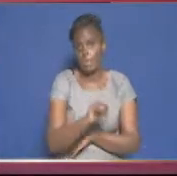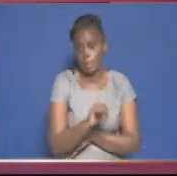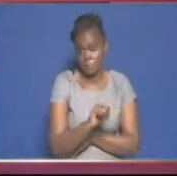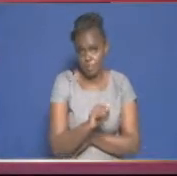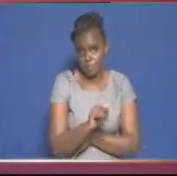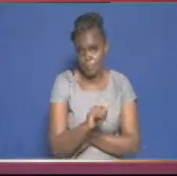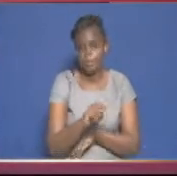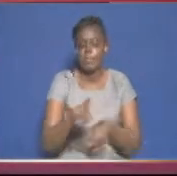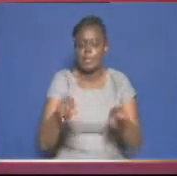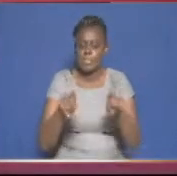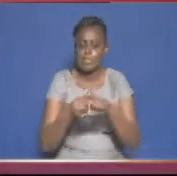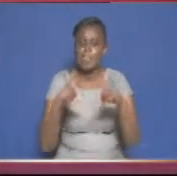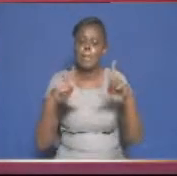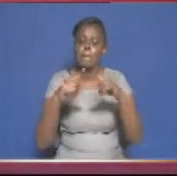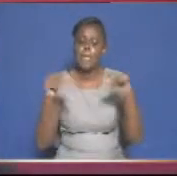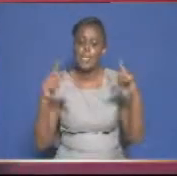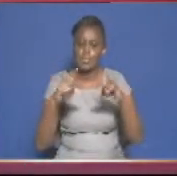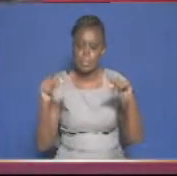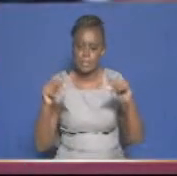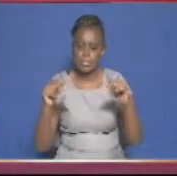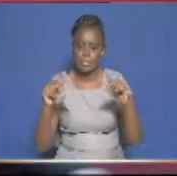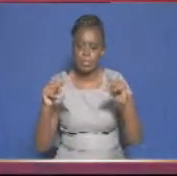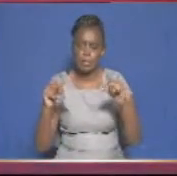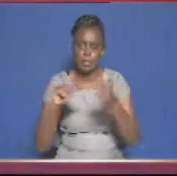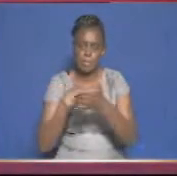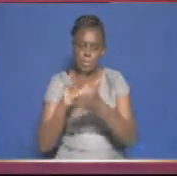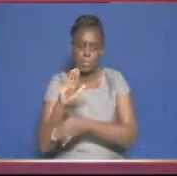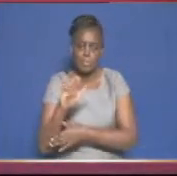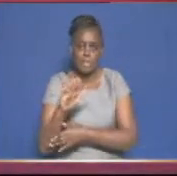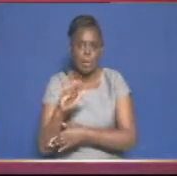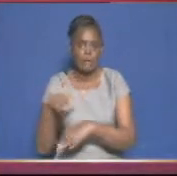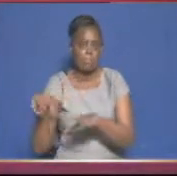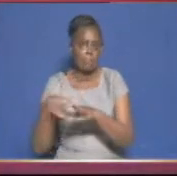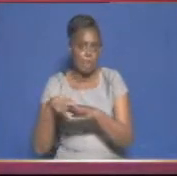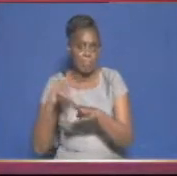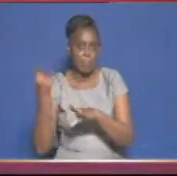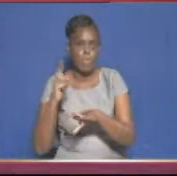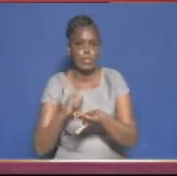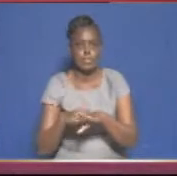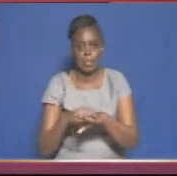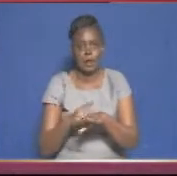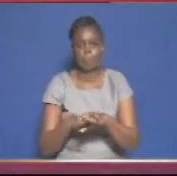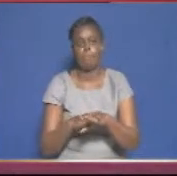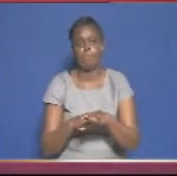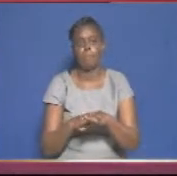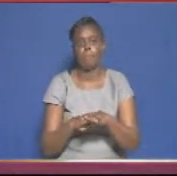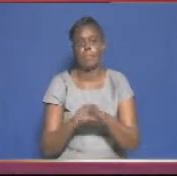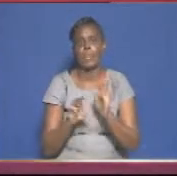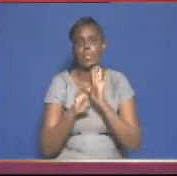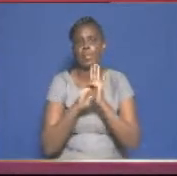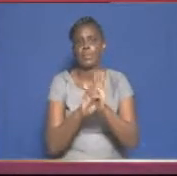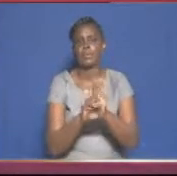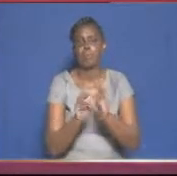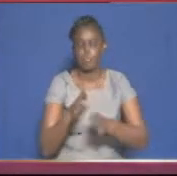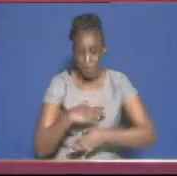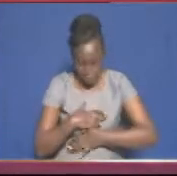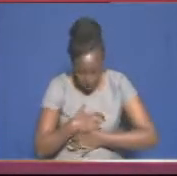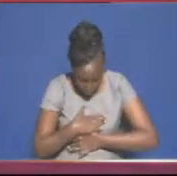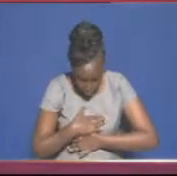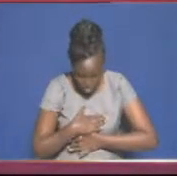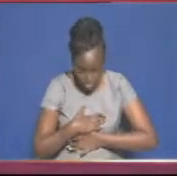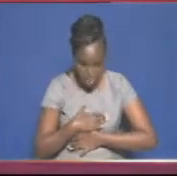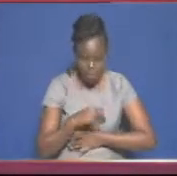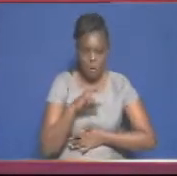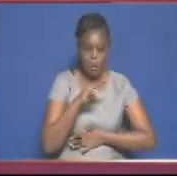And that is the same message I've been giving my other colleagues who are joining for the first time, like Honorable